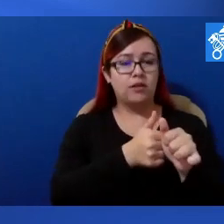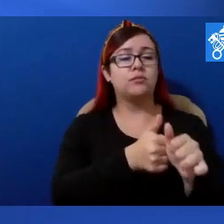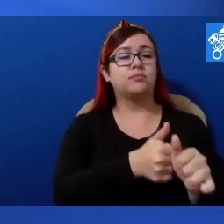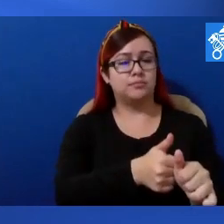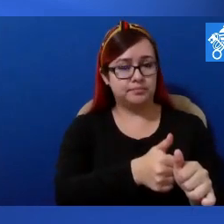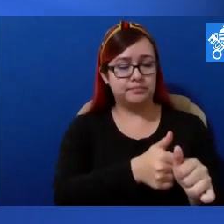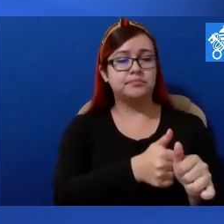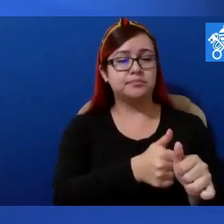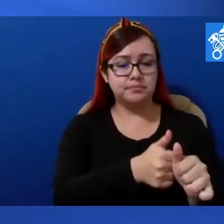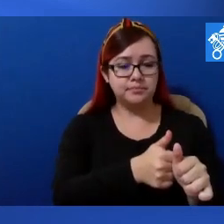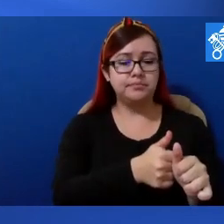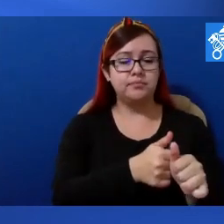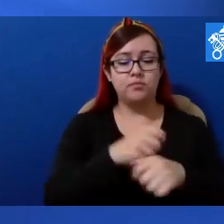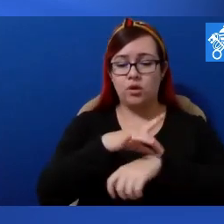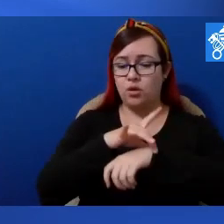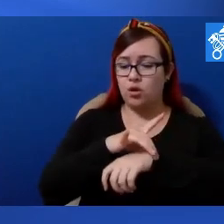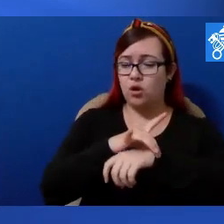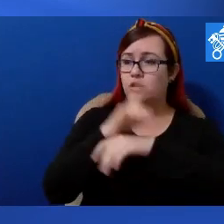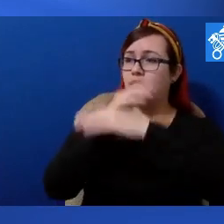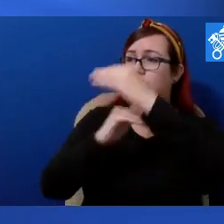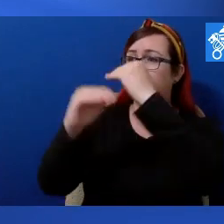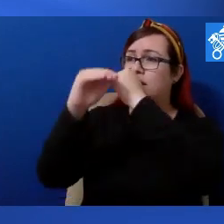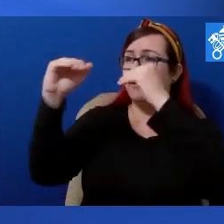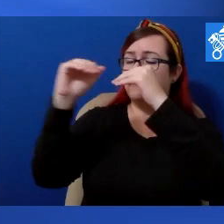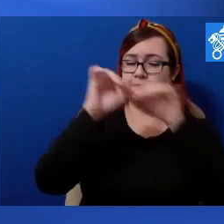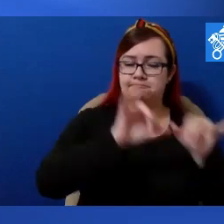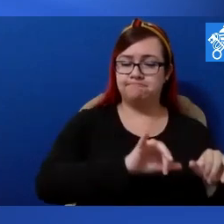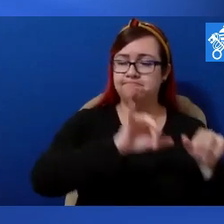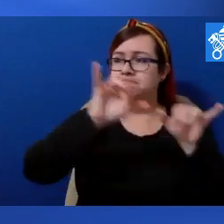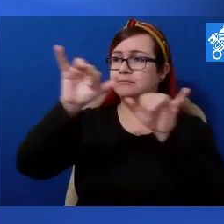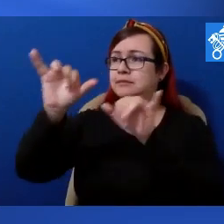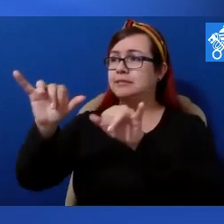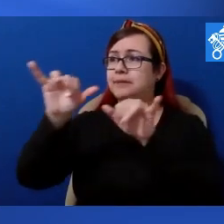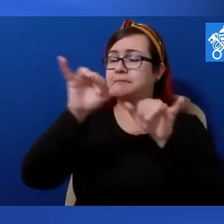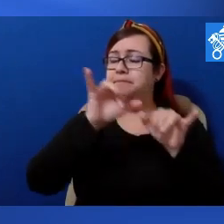Congo. And now the Our Father in Latin.